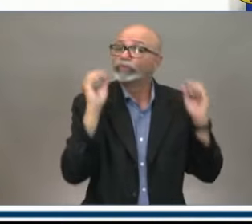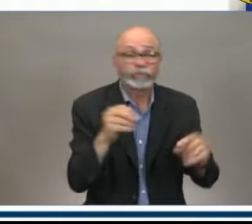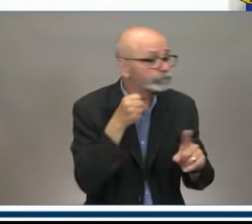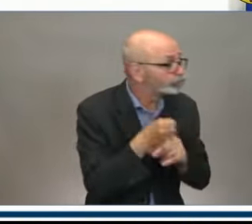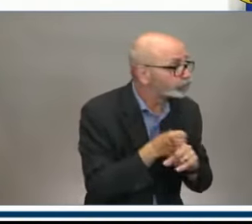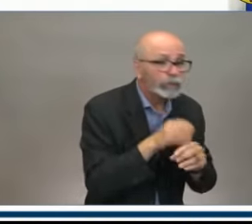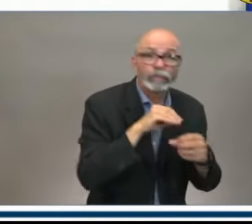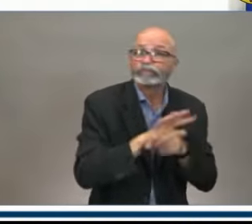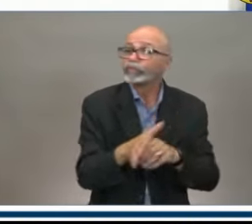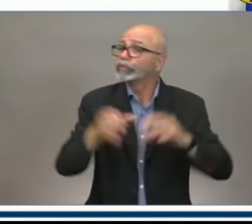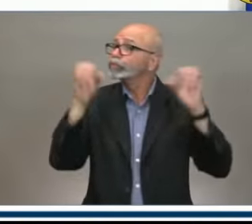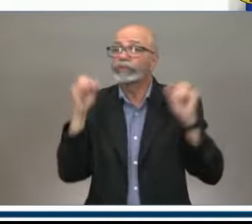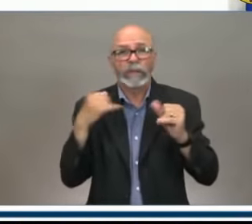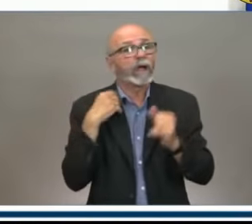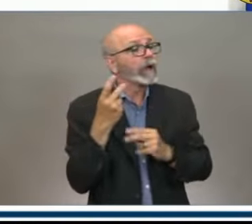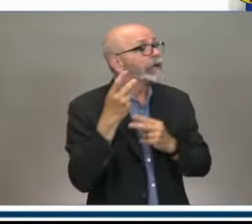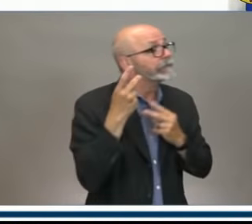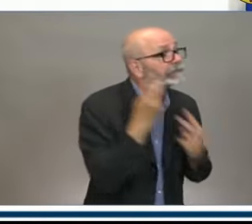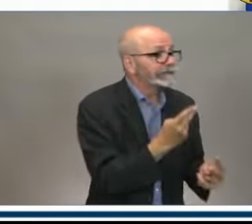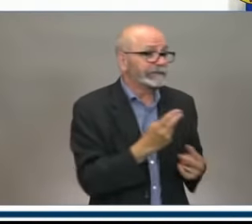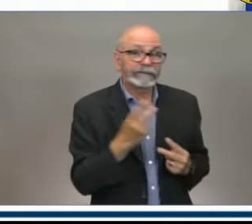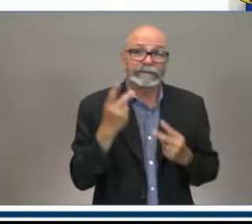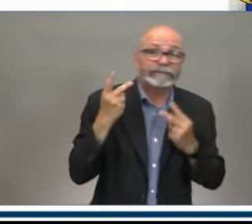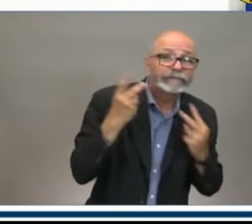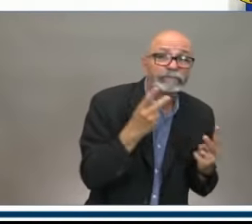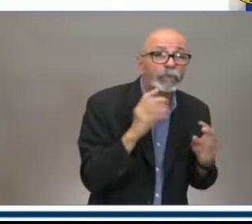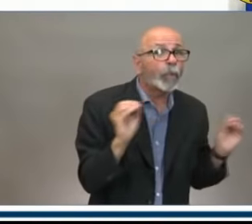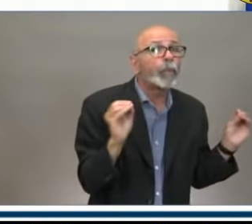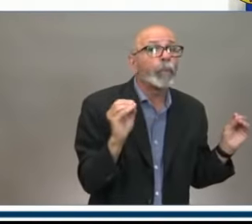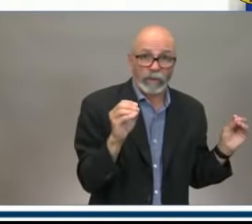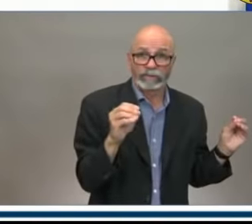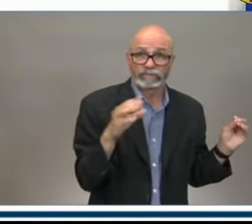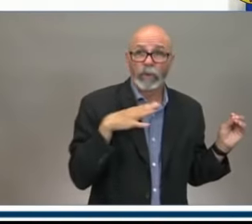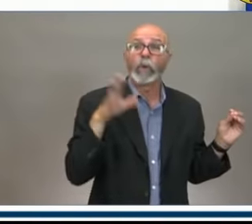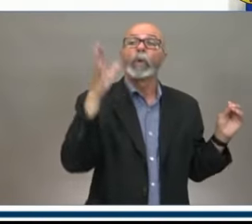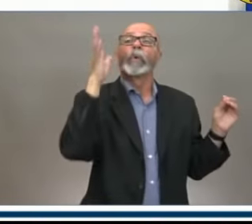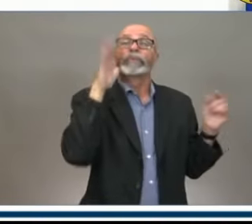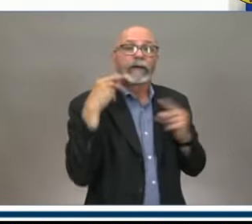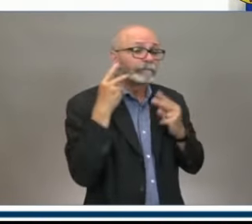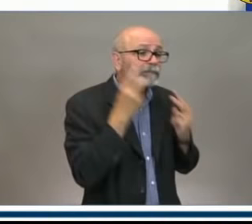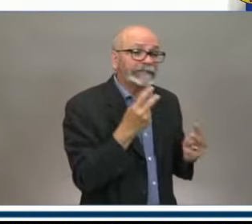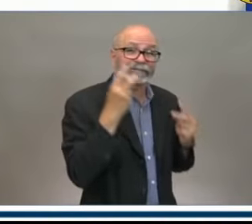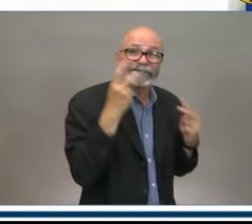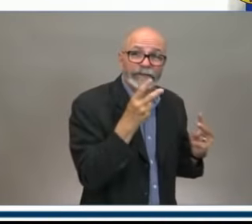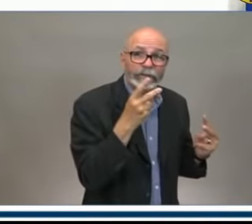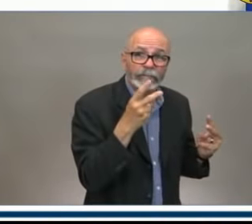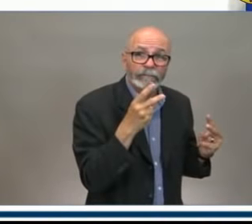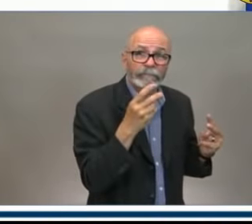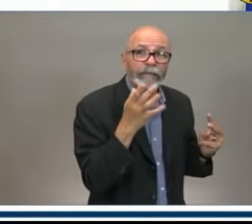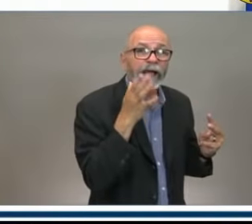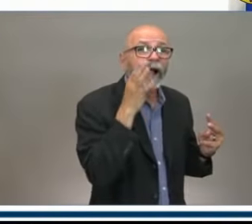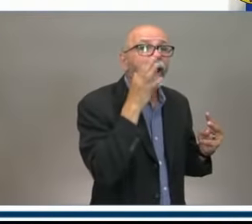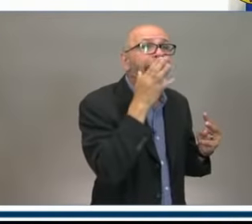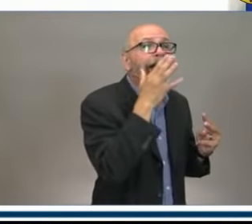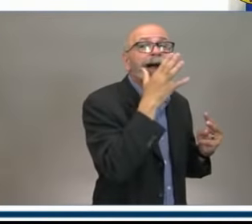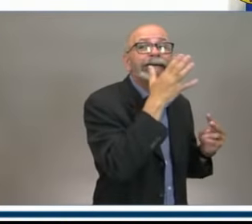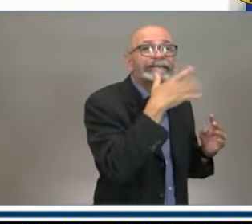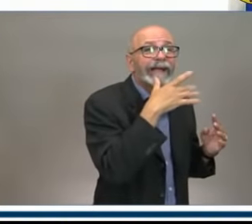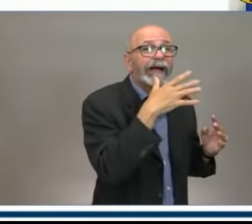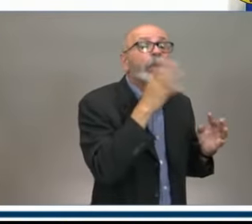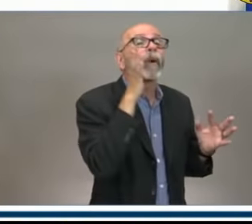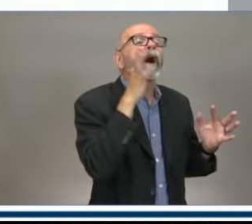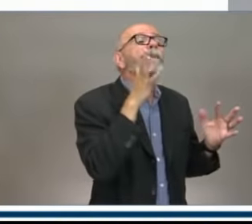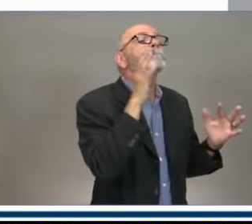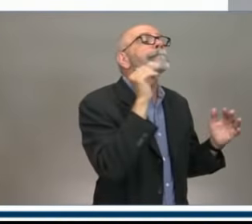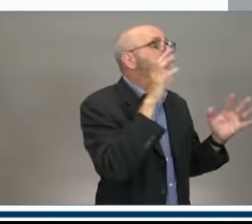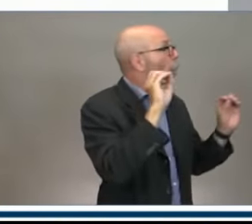infections, when they may be even further relaxed, that people may reach that point where they can hug their loved one. So those